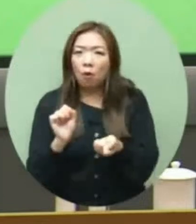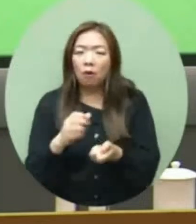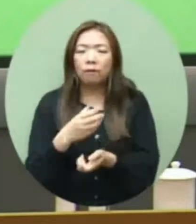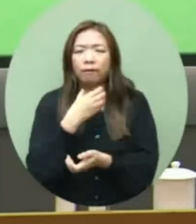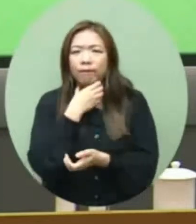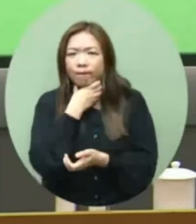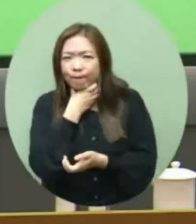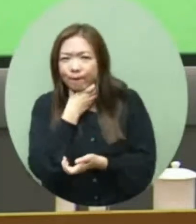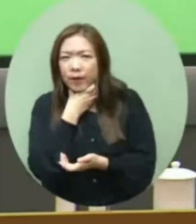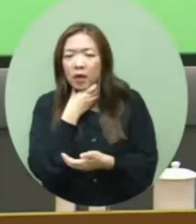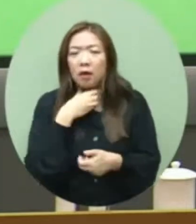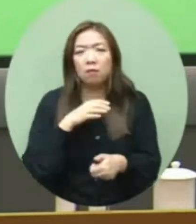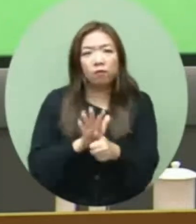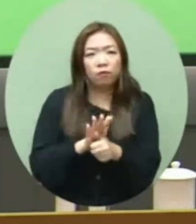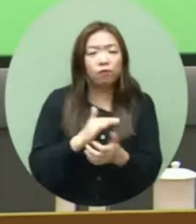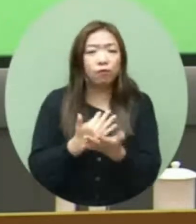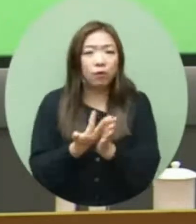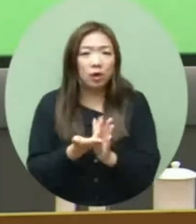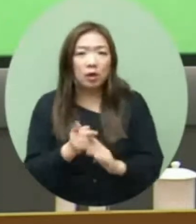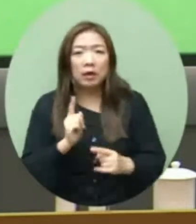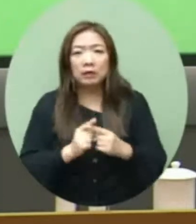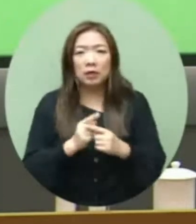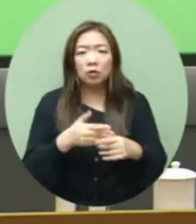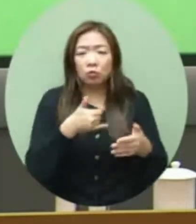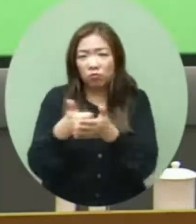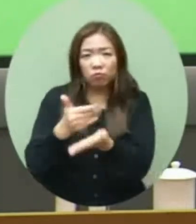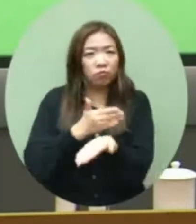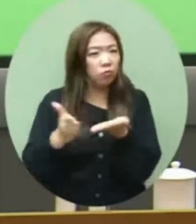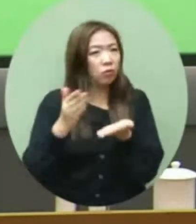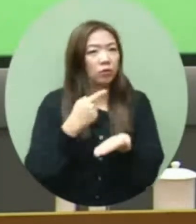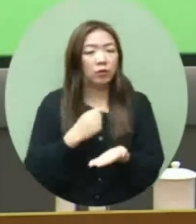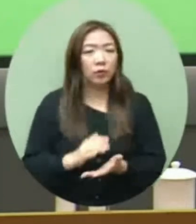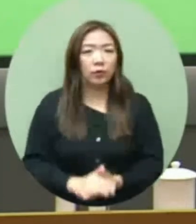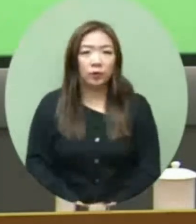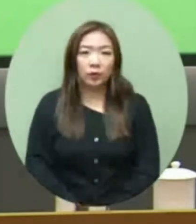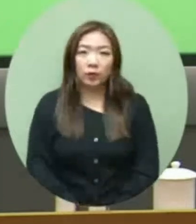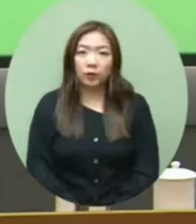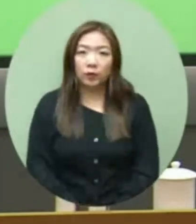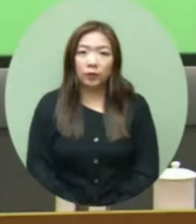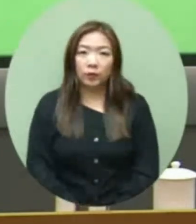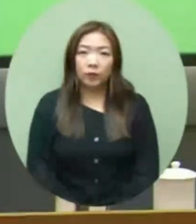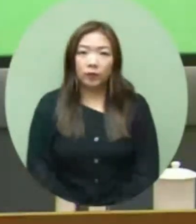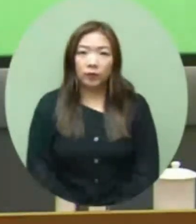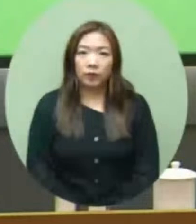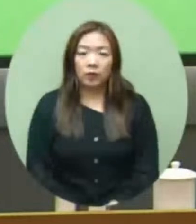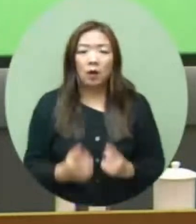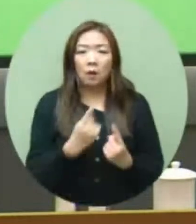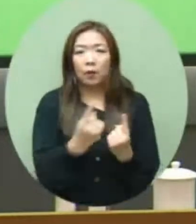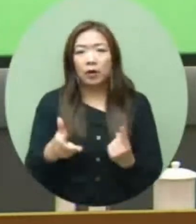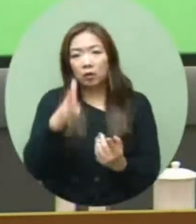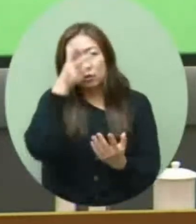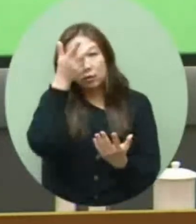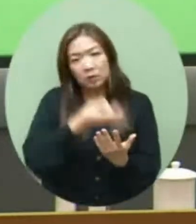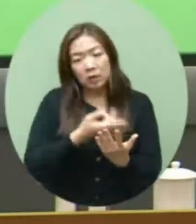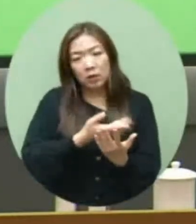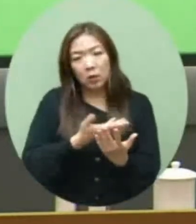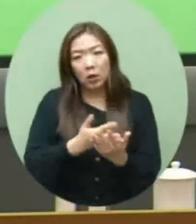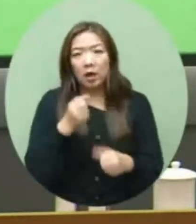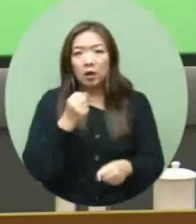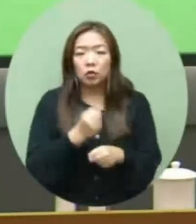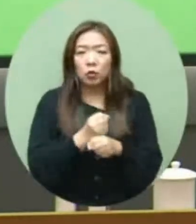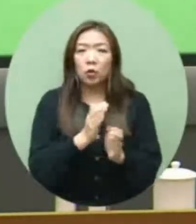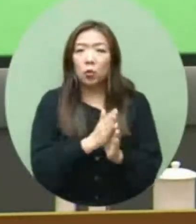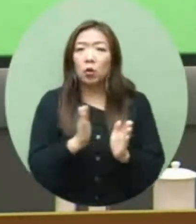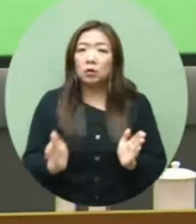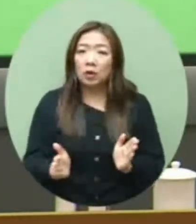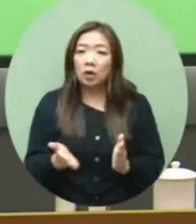difficulties and hurdles. So we need to resolve all these issues and remove